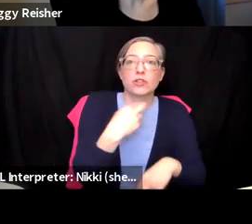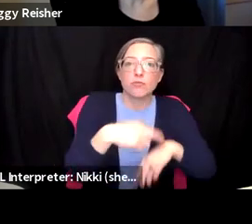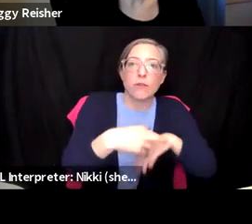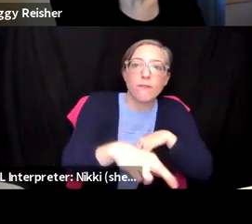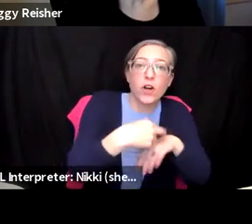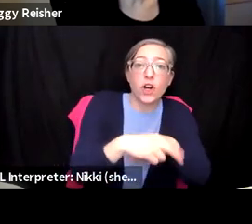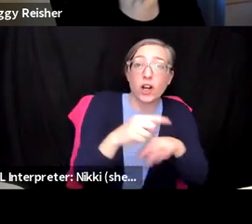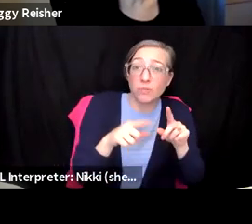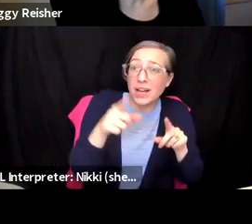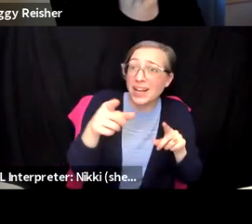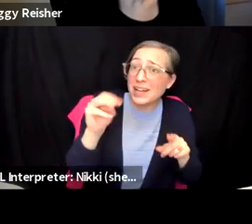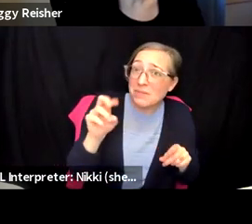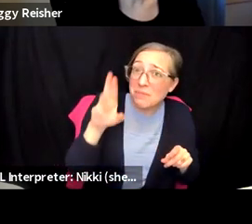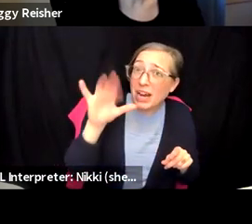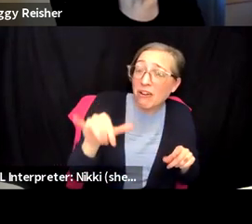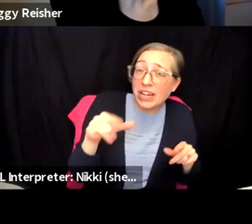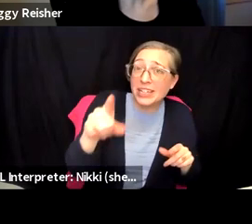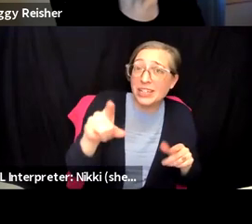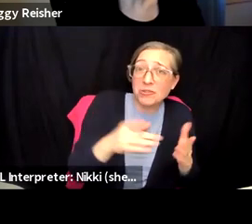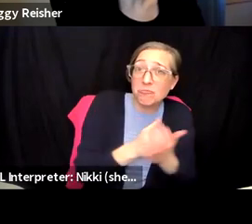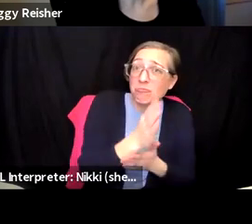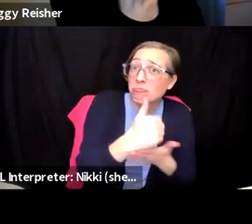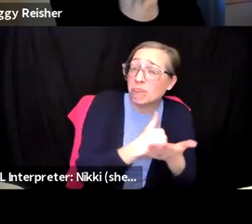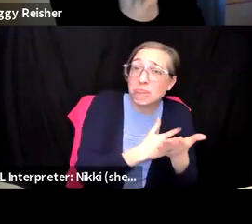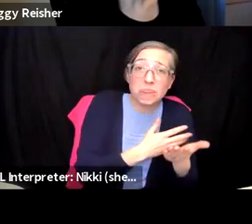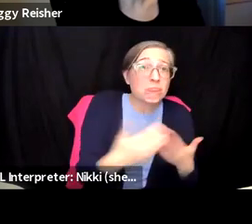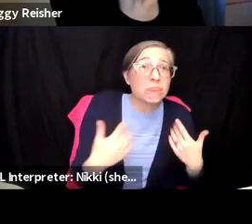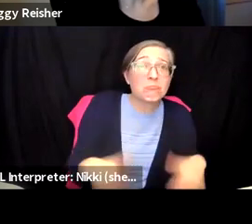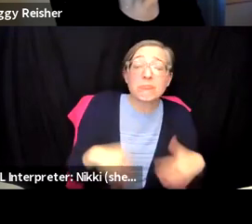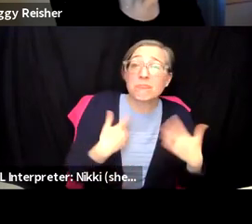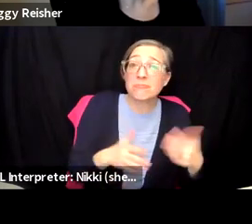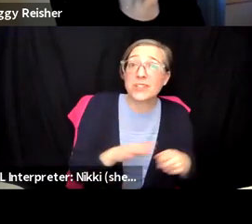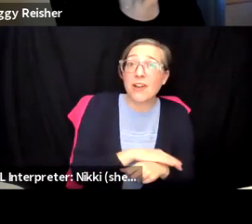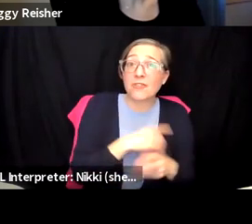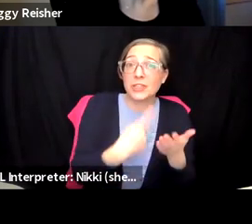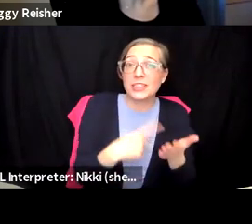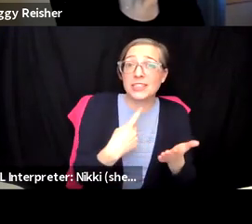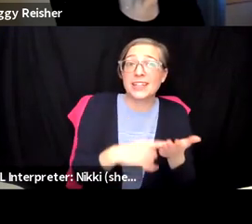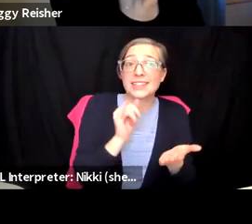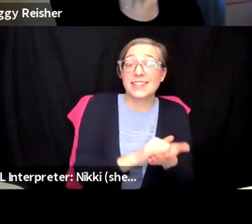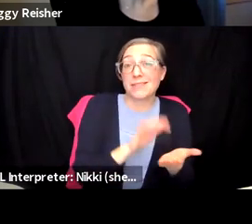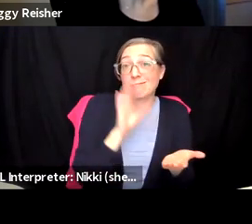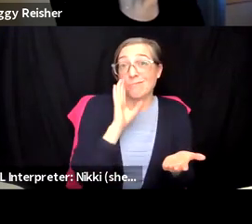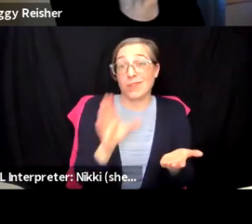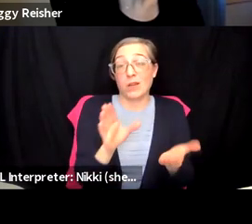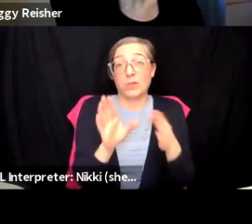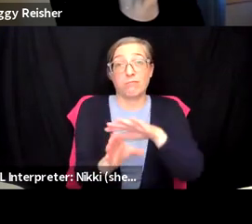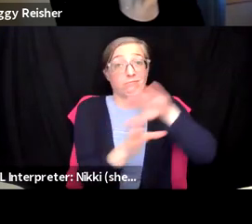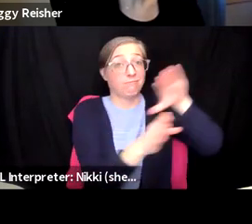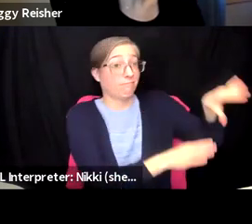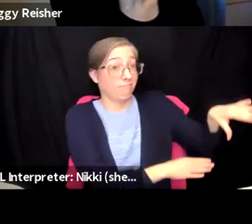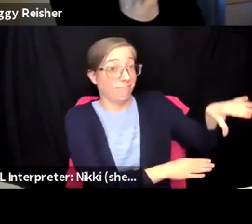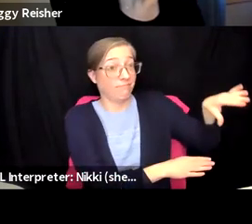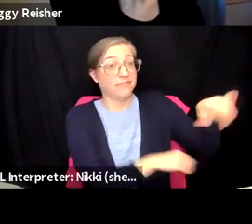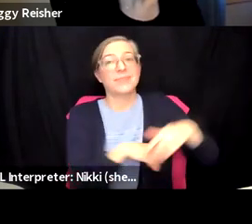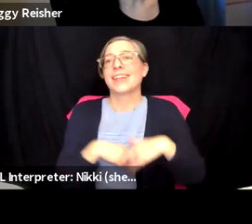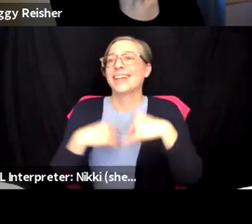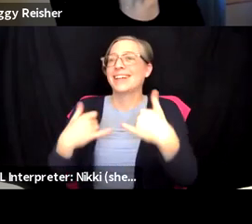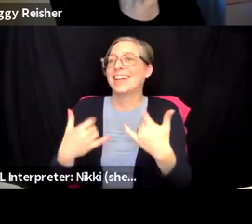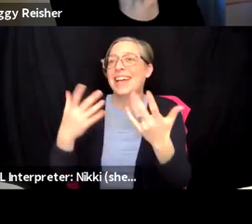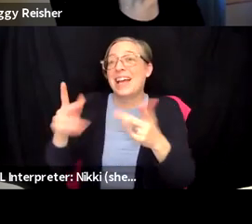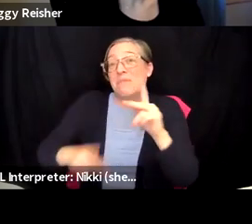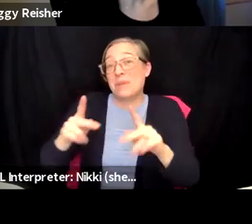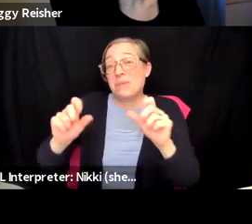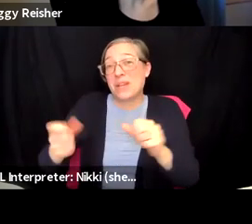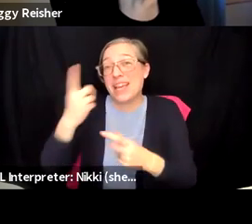covered pretty thoroughly. So I'm going to kind of skip that part and let people ask questions, because